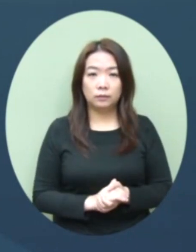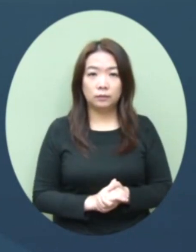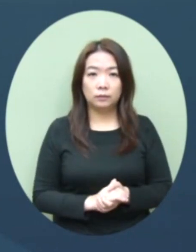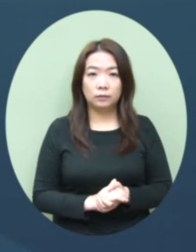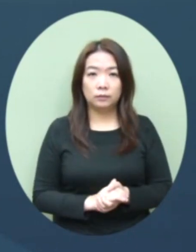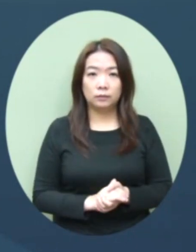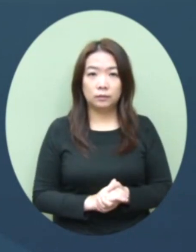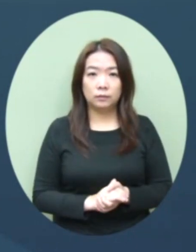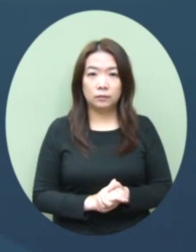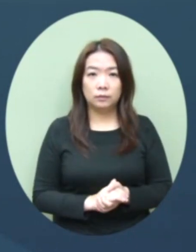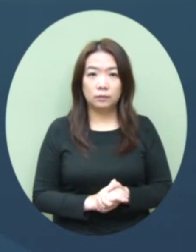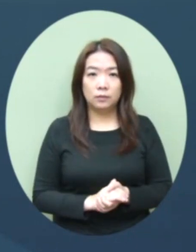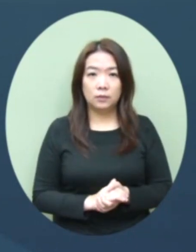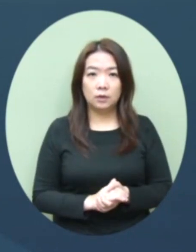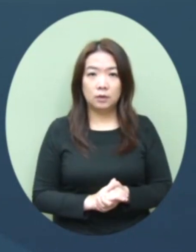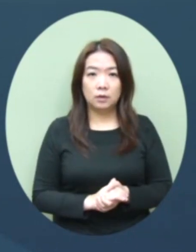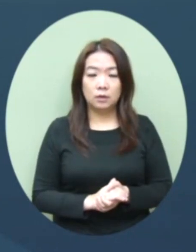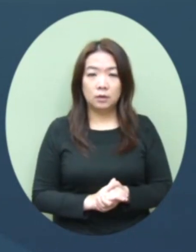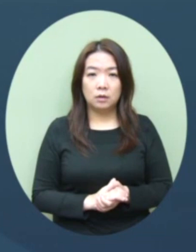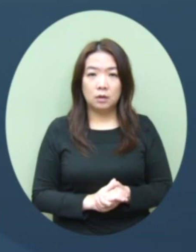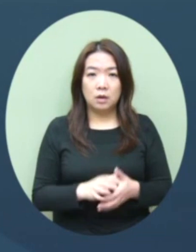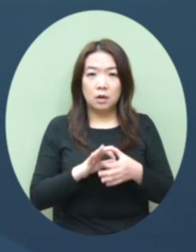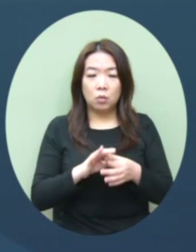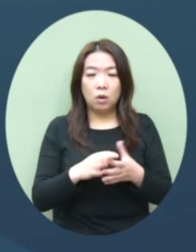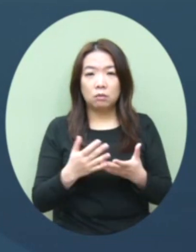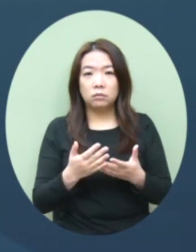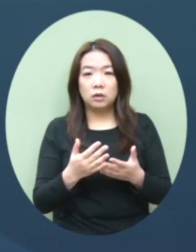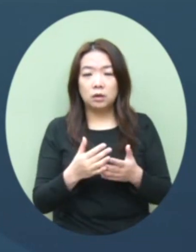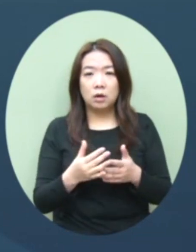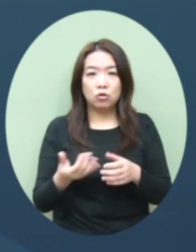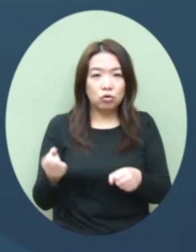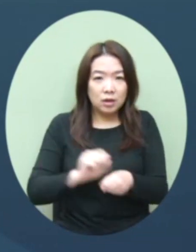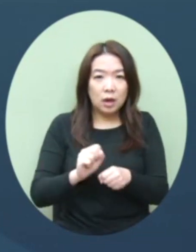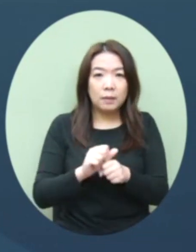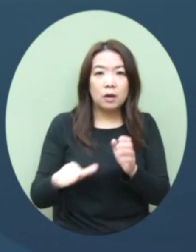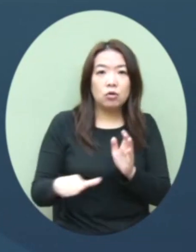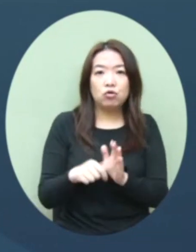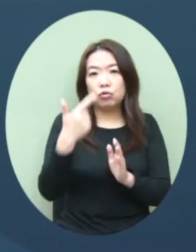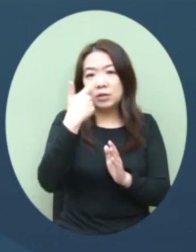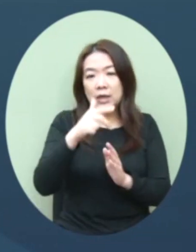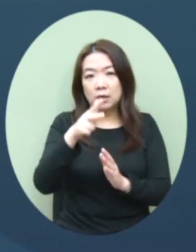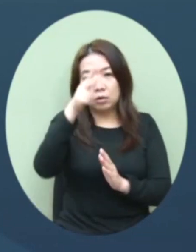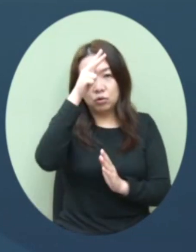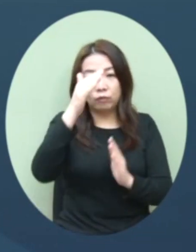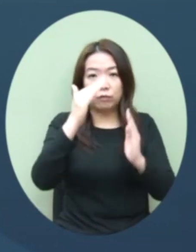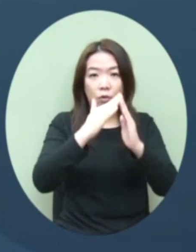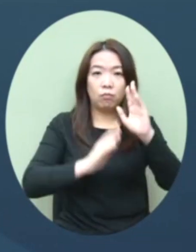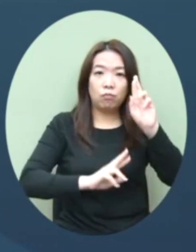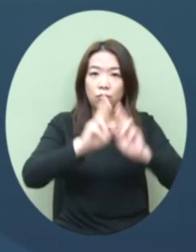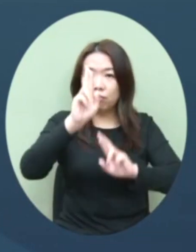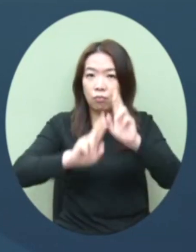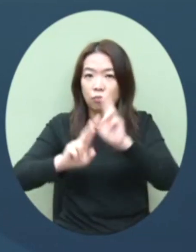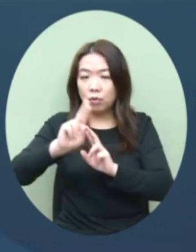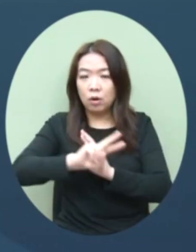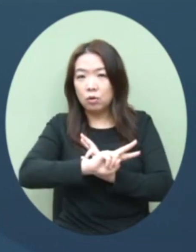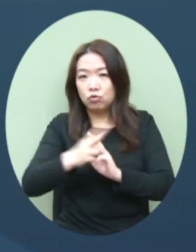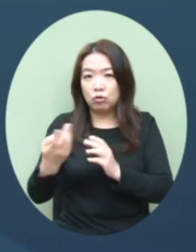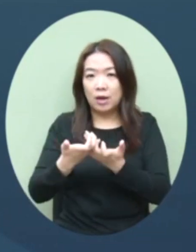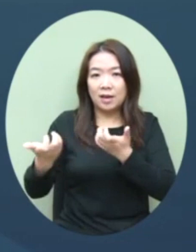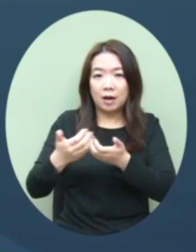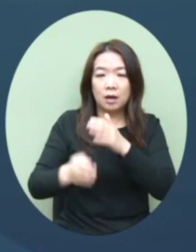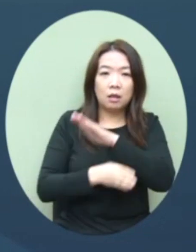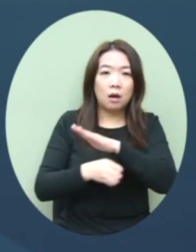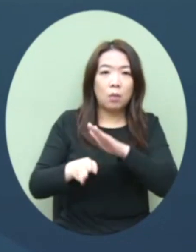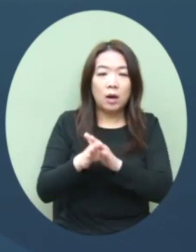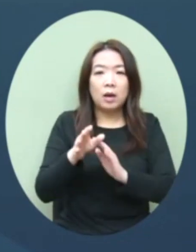public rental housing we are talking about slightly more than 3,000 units as I said one unit sometimes could accommodate the whole